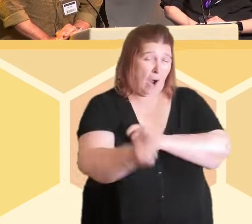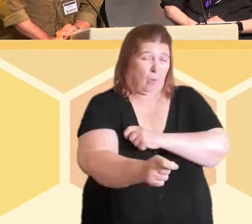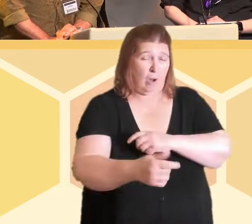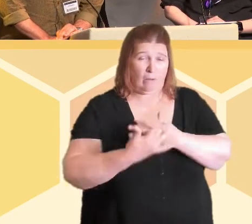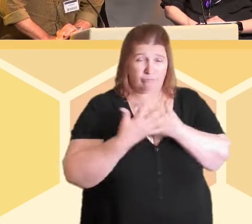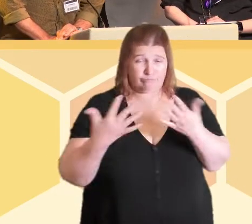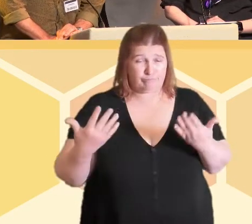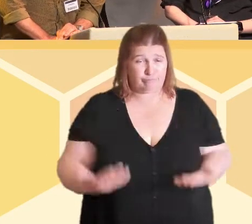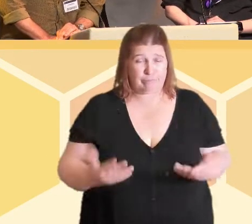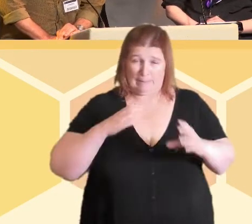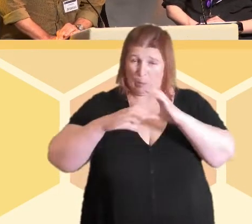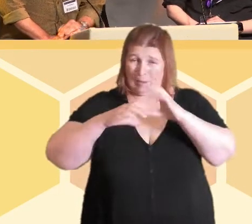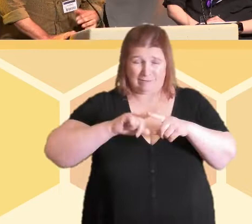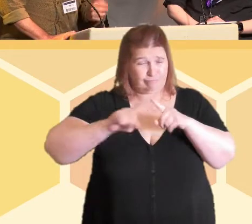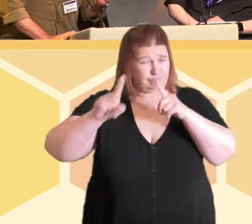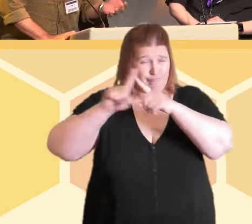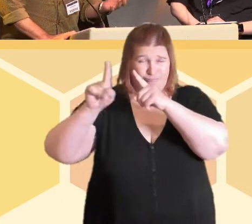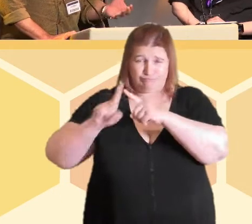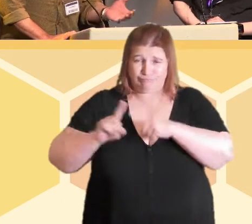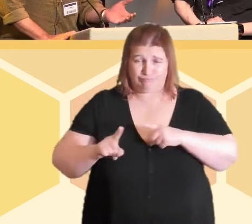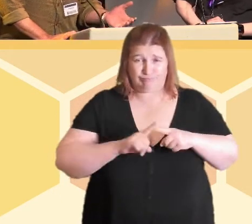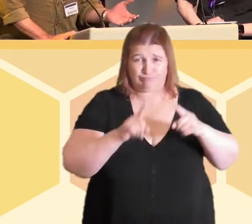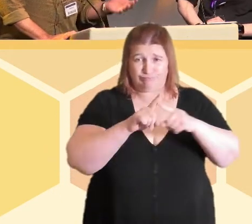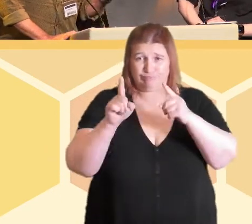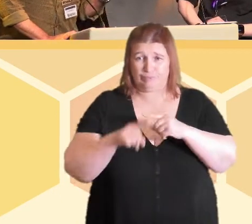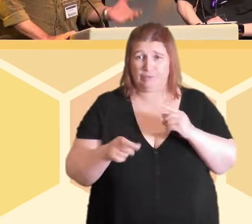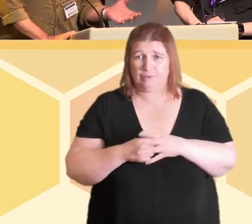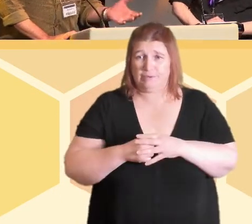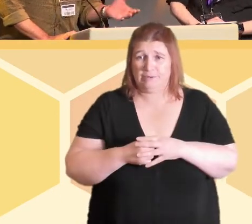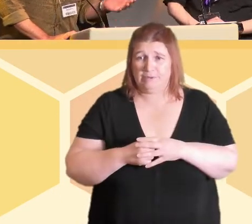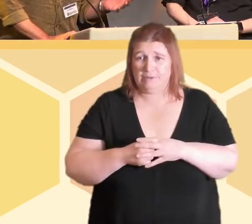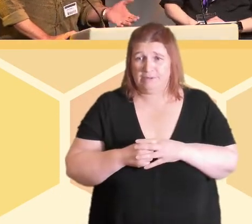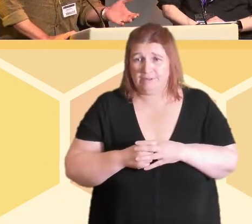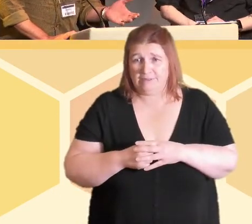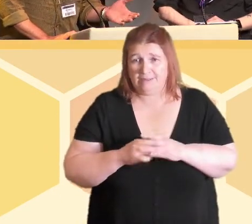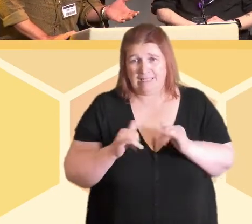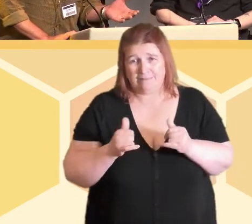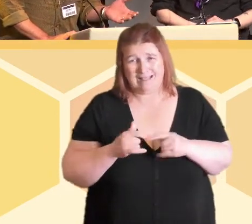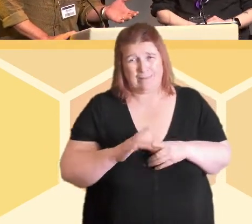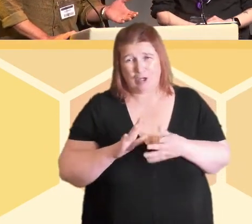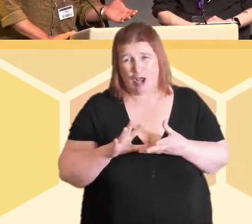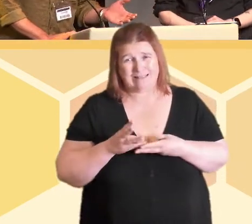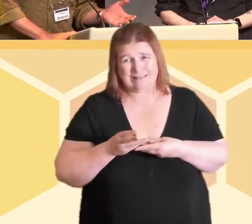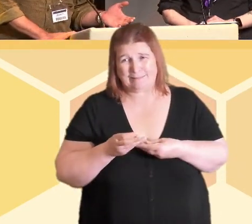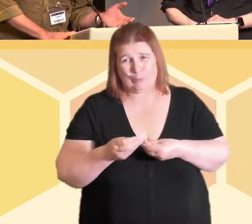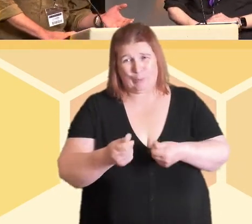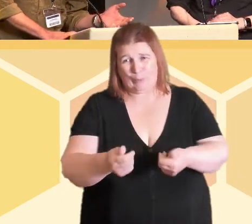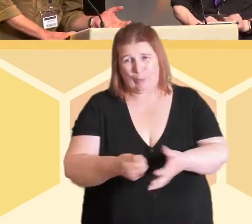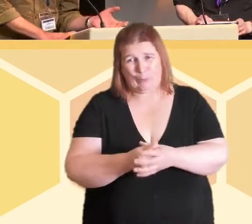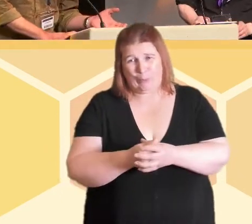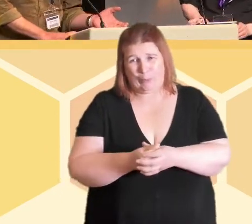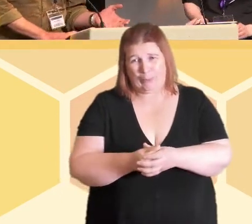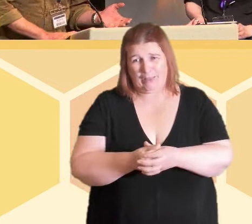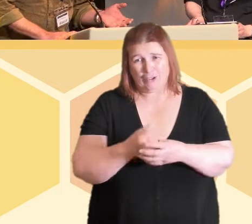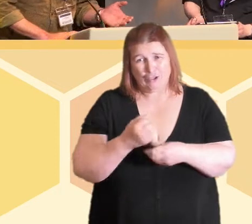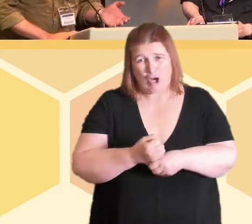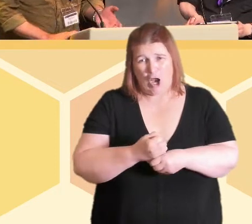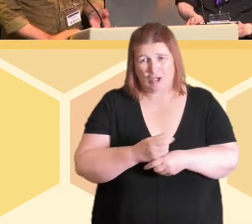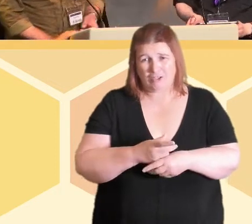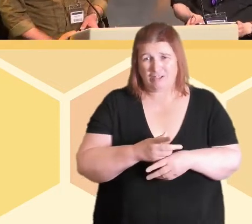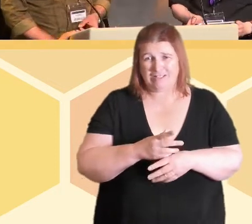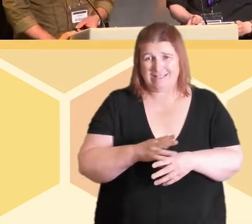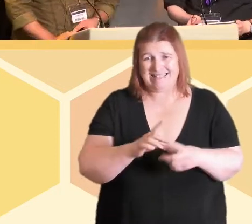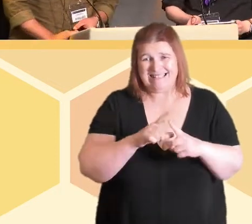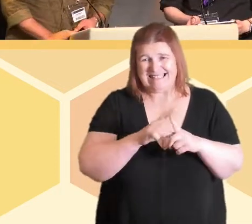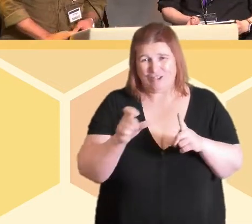communication. I mean, it's not always gone especially smoothly in this transition for the church into